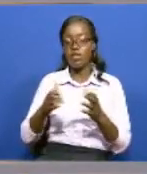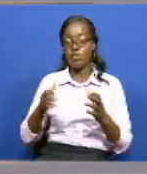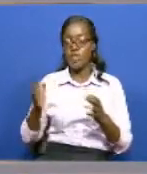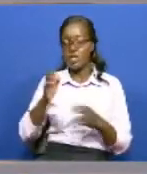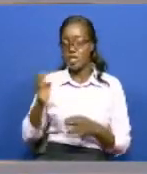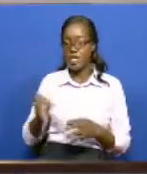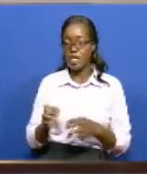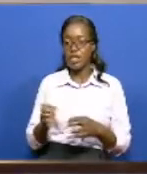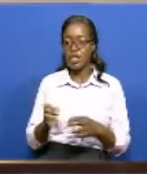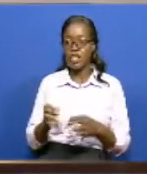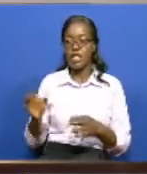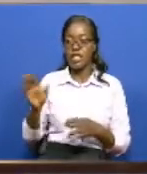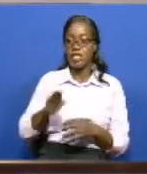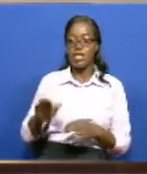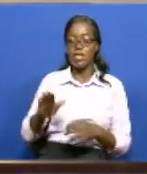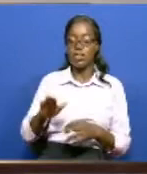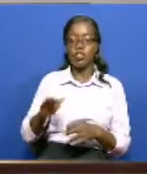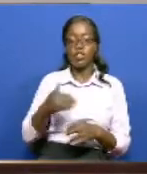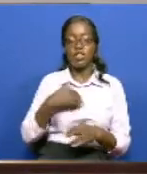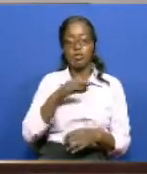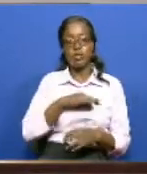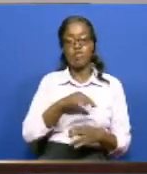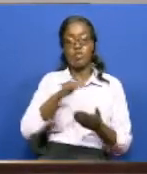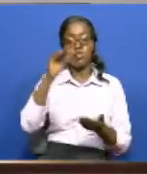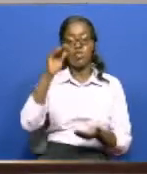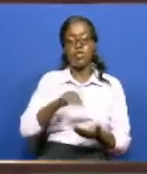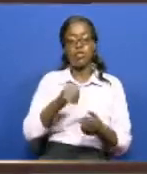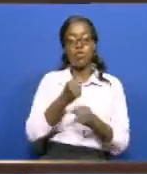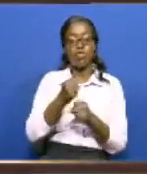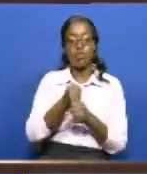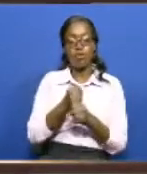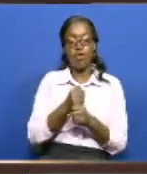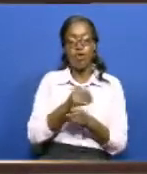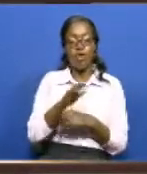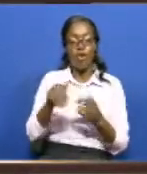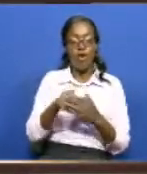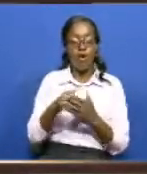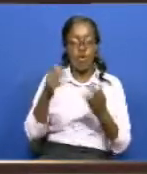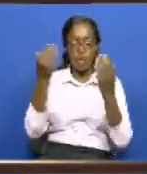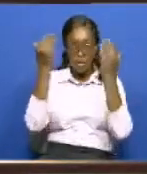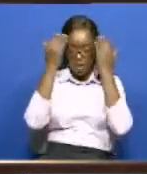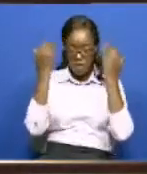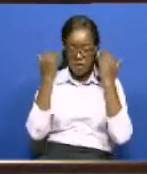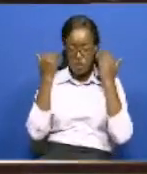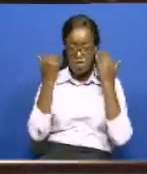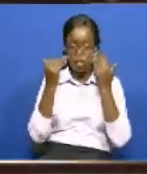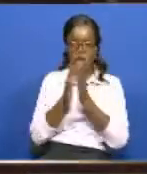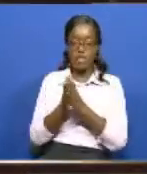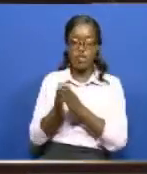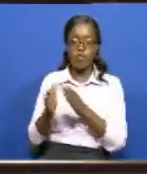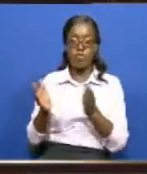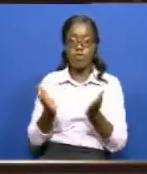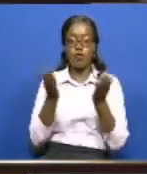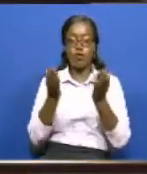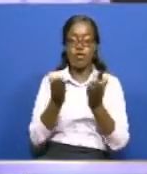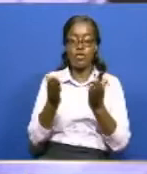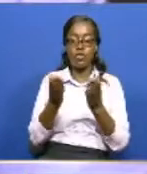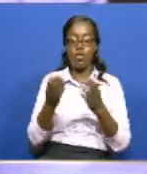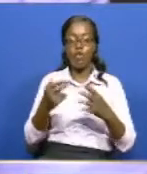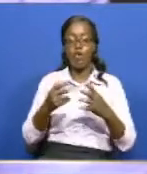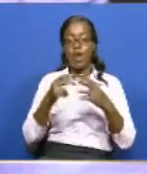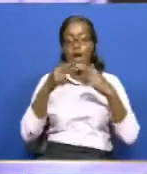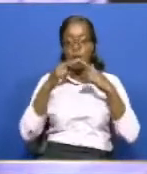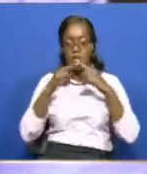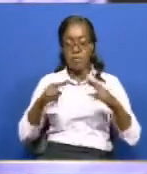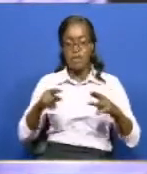justice, the region has benefited from the reduction of workload in courts, decongestion in prisons, and promotion of harmony among parties in dispute.